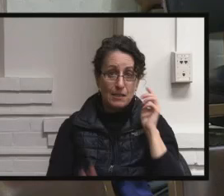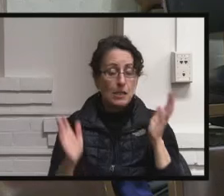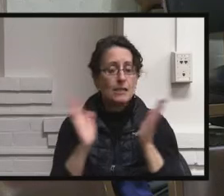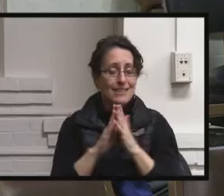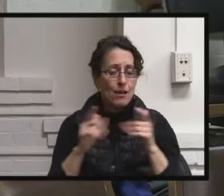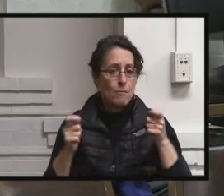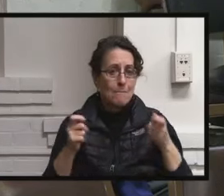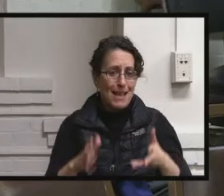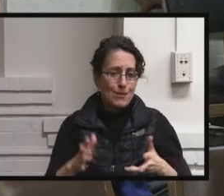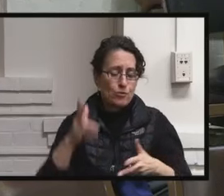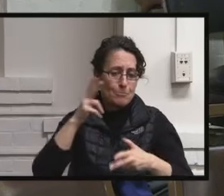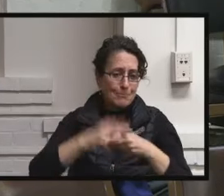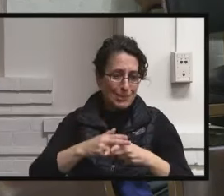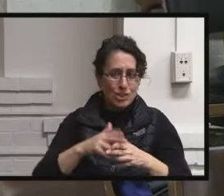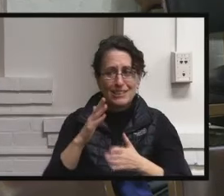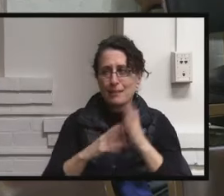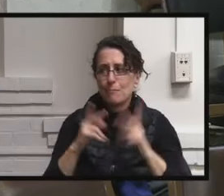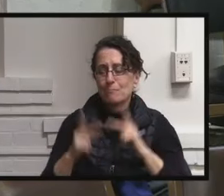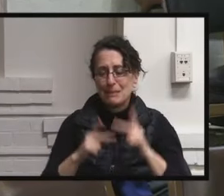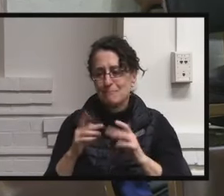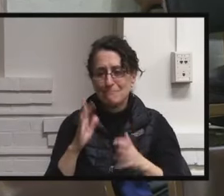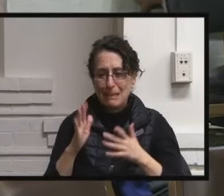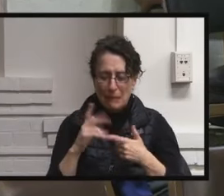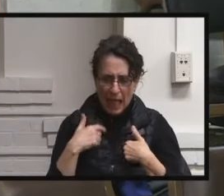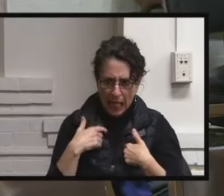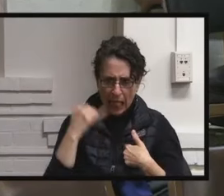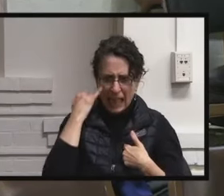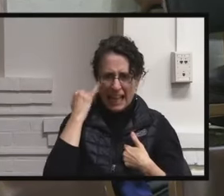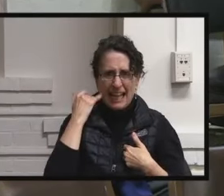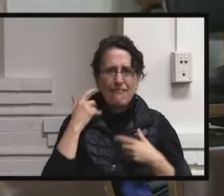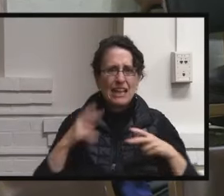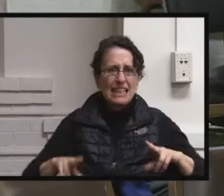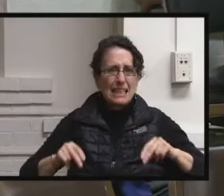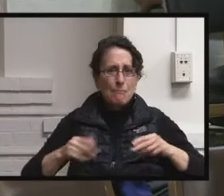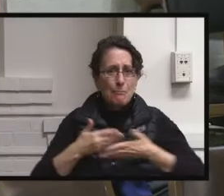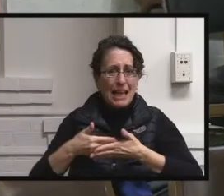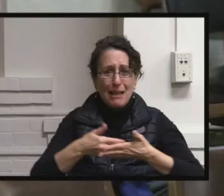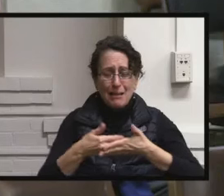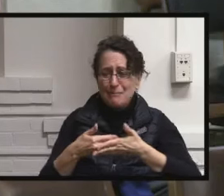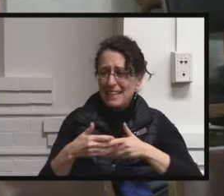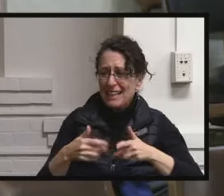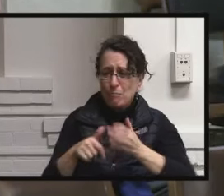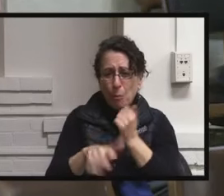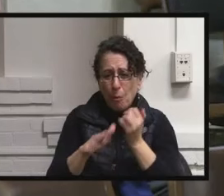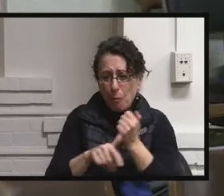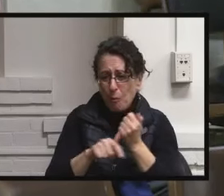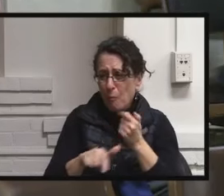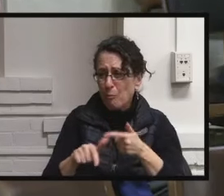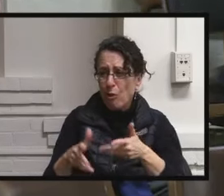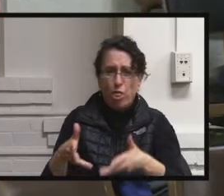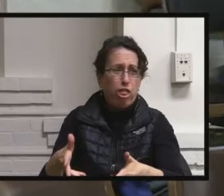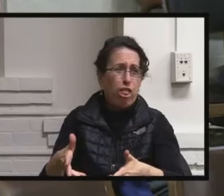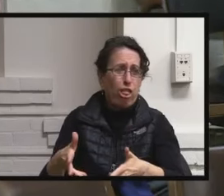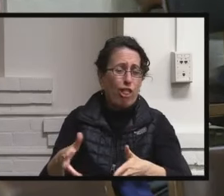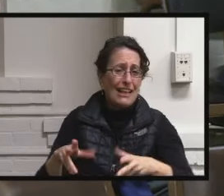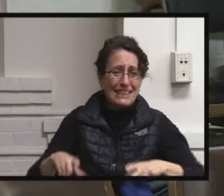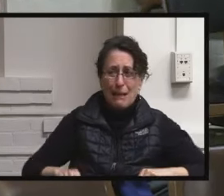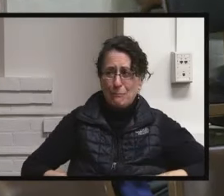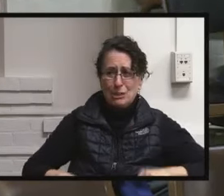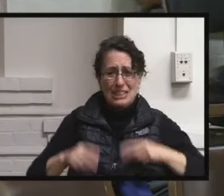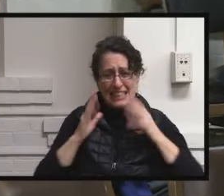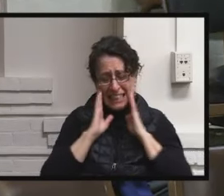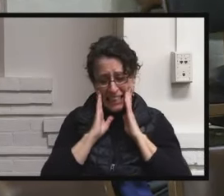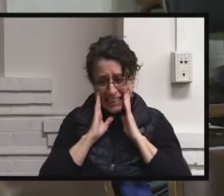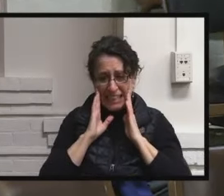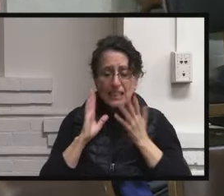storage and things like dirty diapers. And while a lot of the food waste has been taken care of by the compost, and most people seem to be